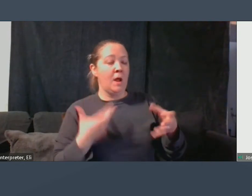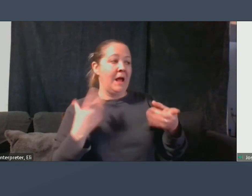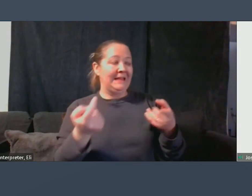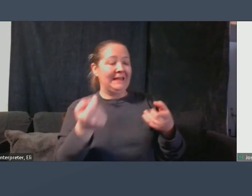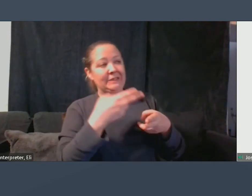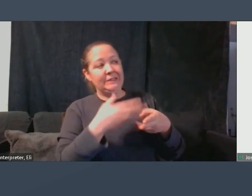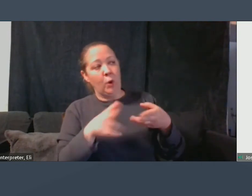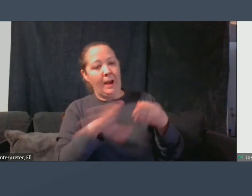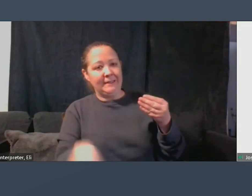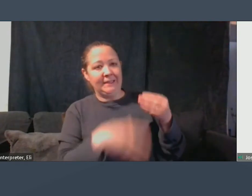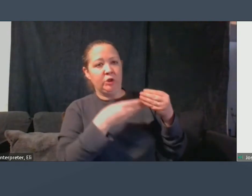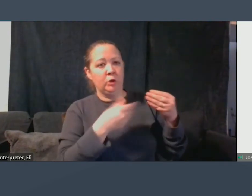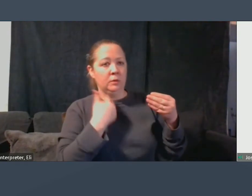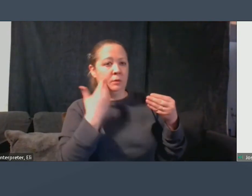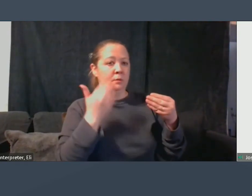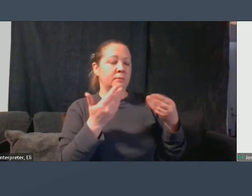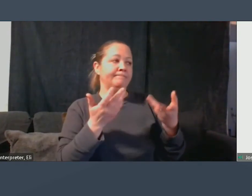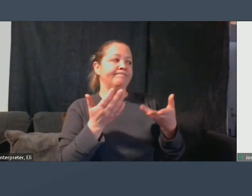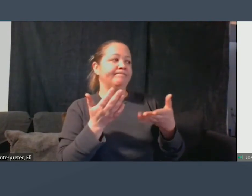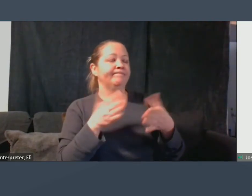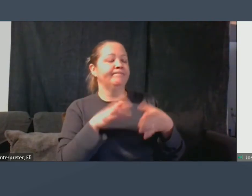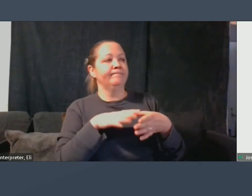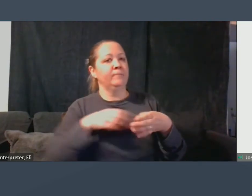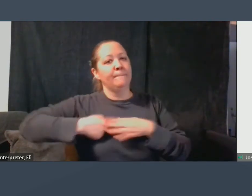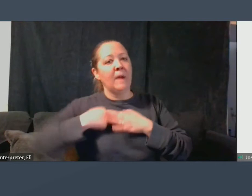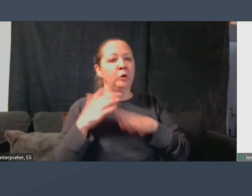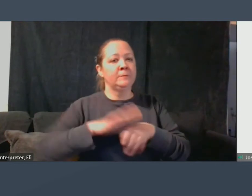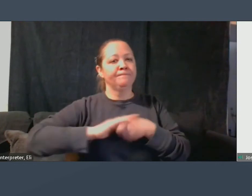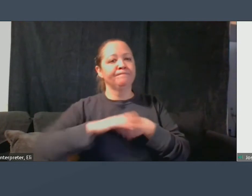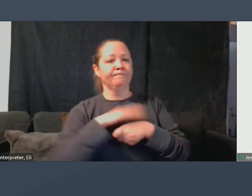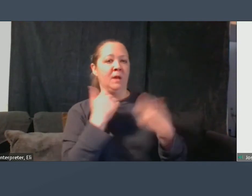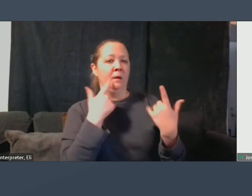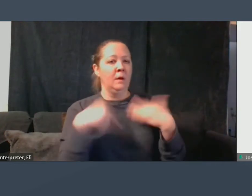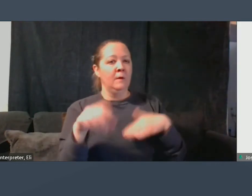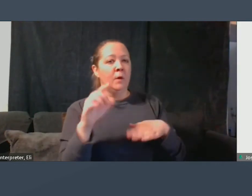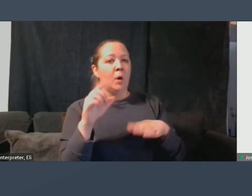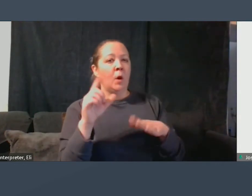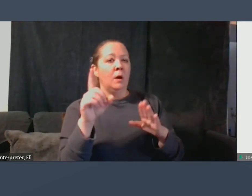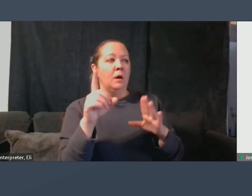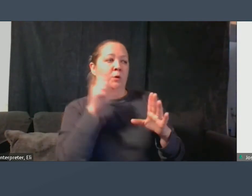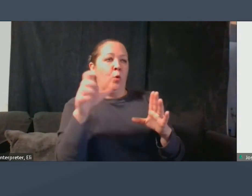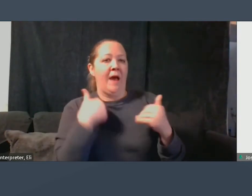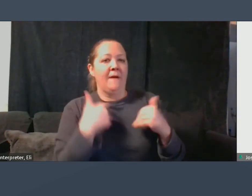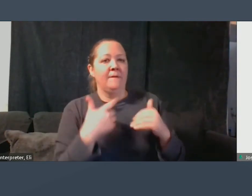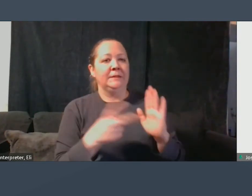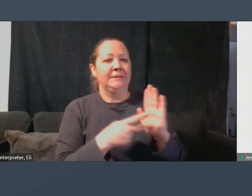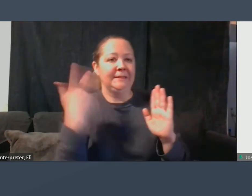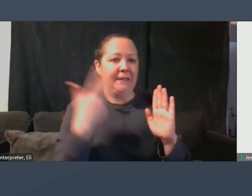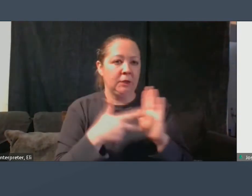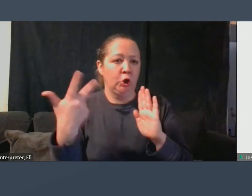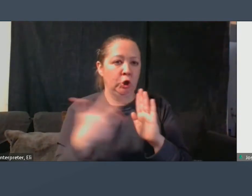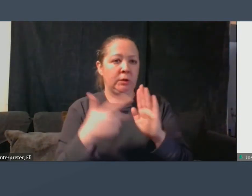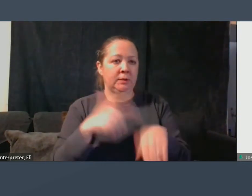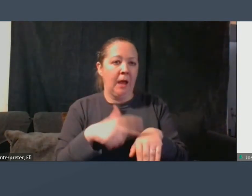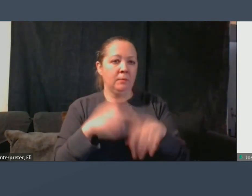there wouldn't need to be another request for a continuance prior to the third hearing. Okay, well, I have been checking with our folks